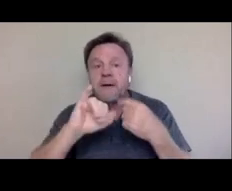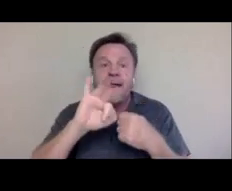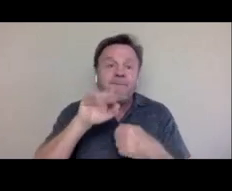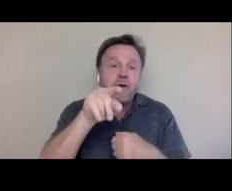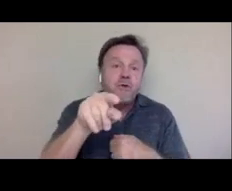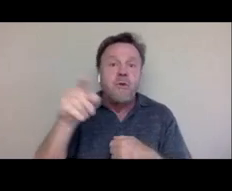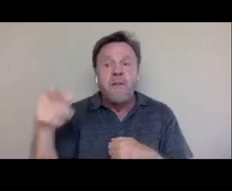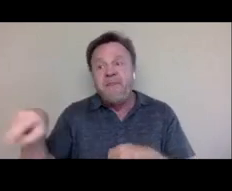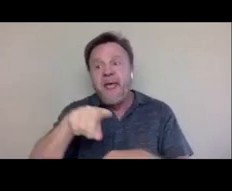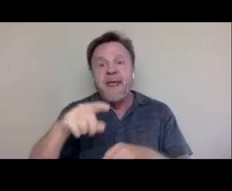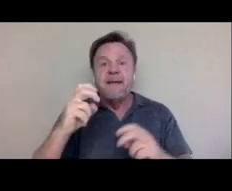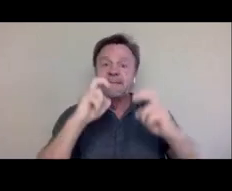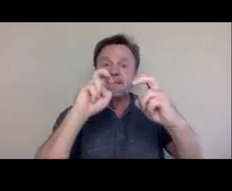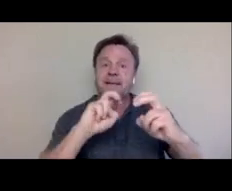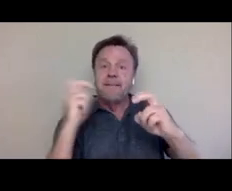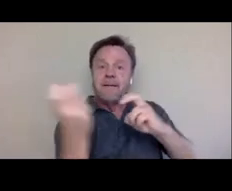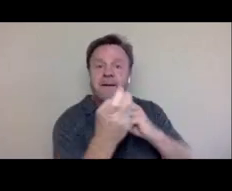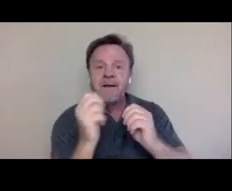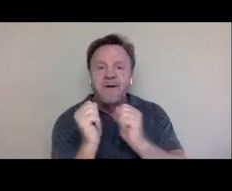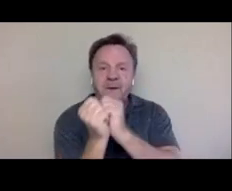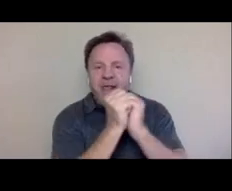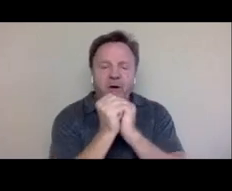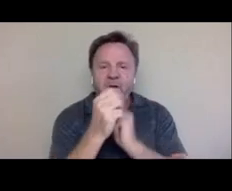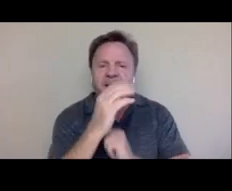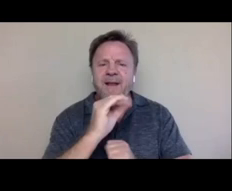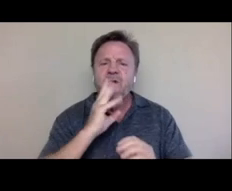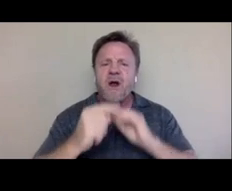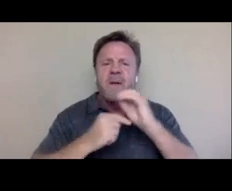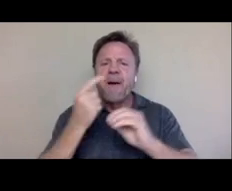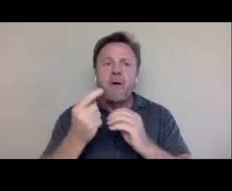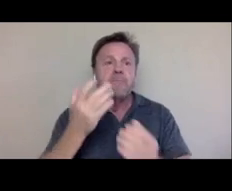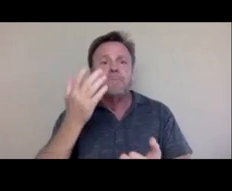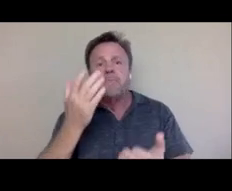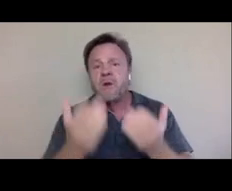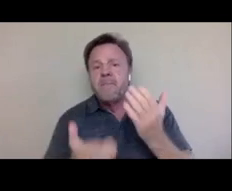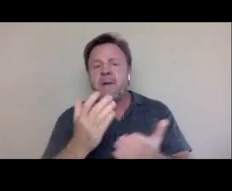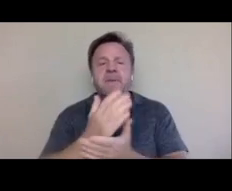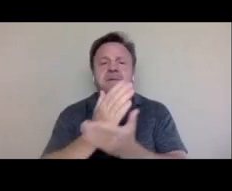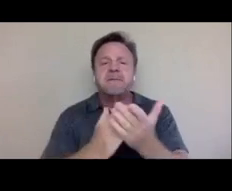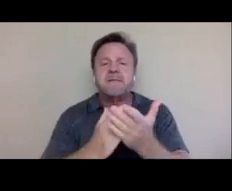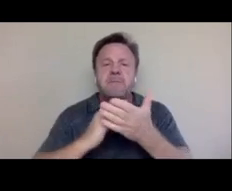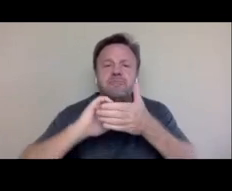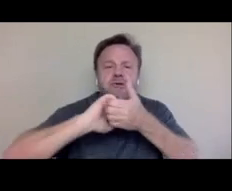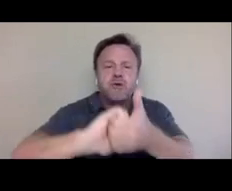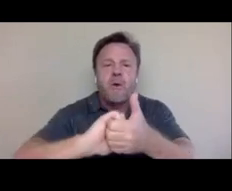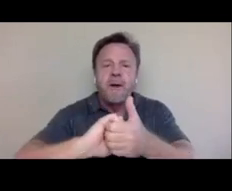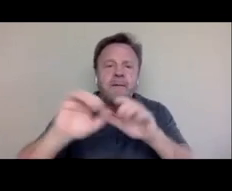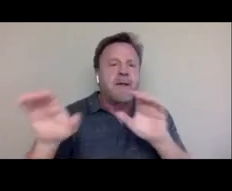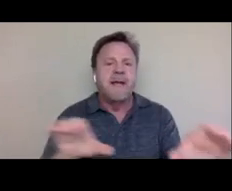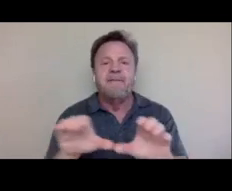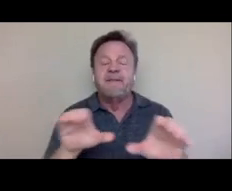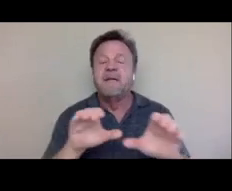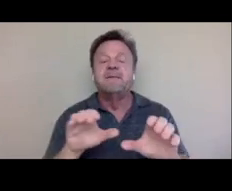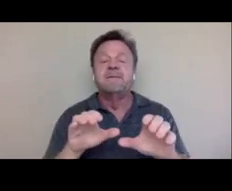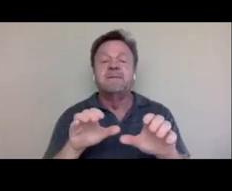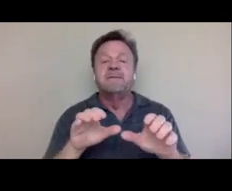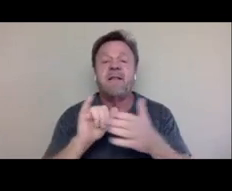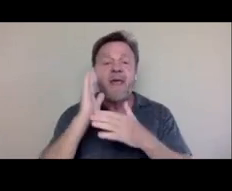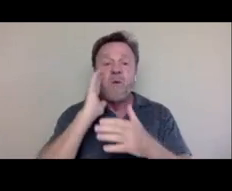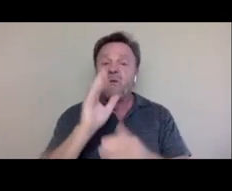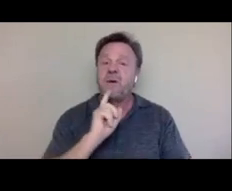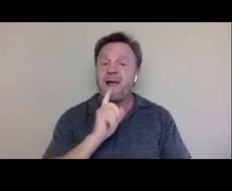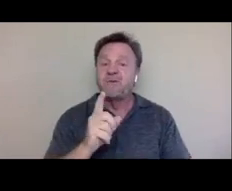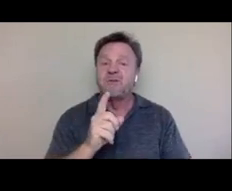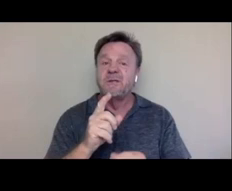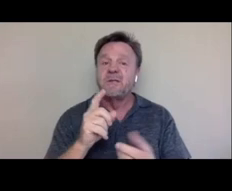sit down together and talk about there might be some joint activities that would actually